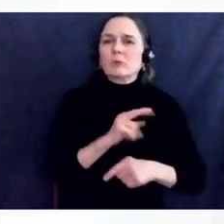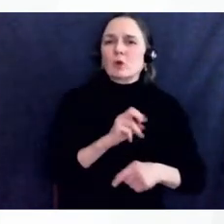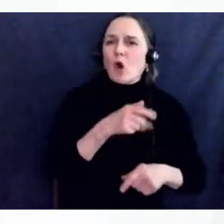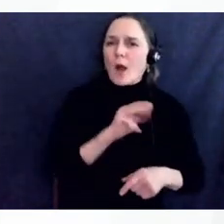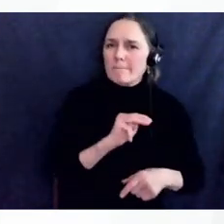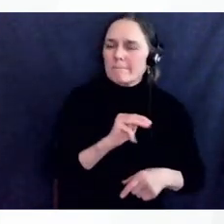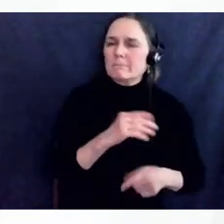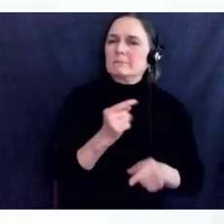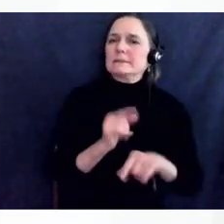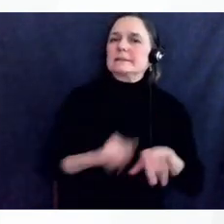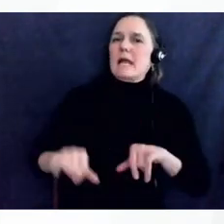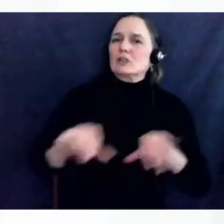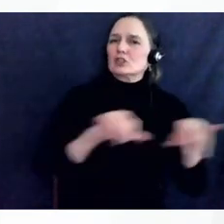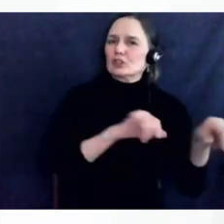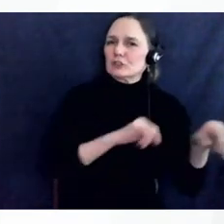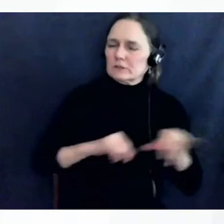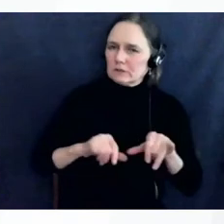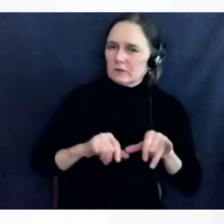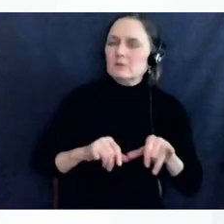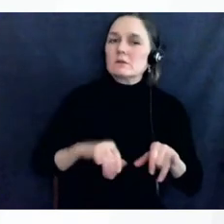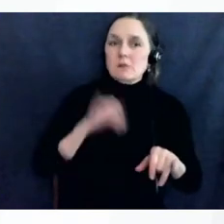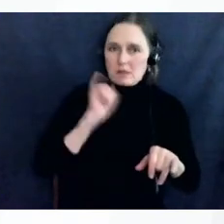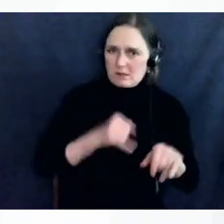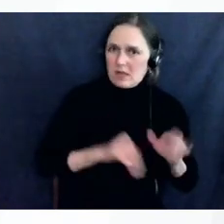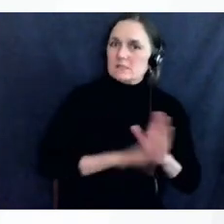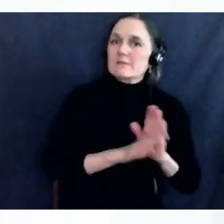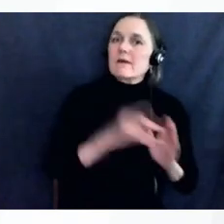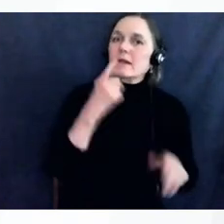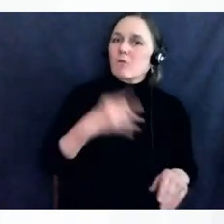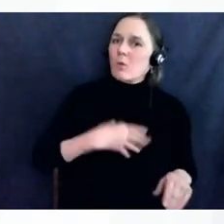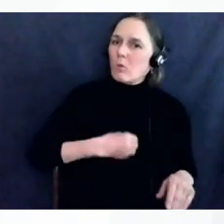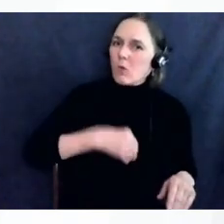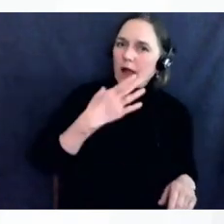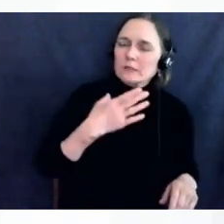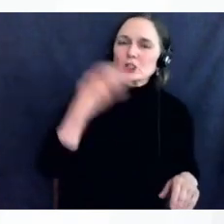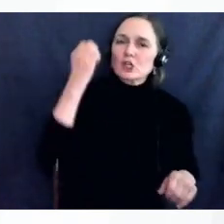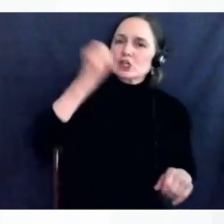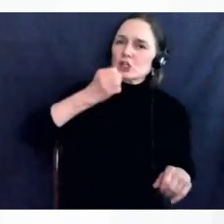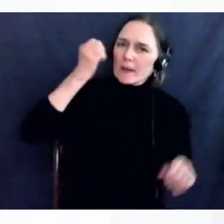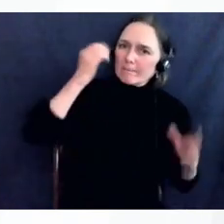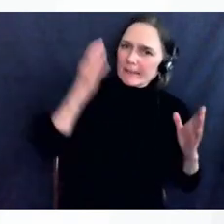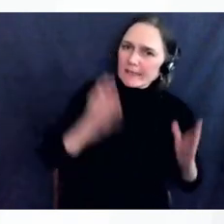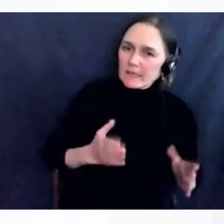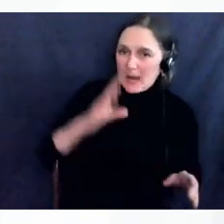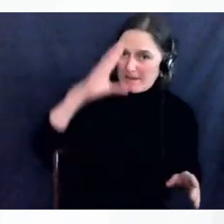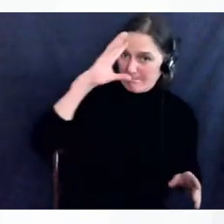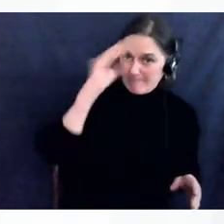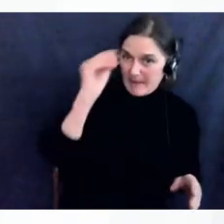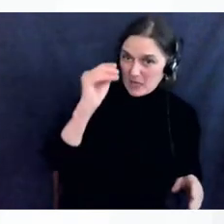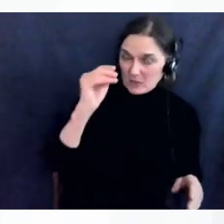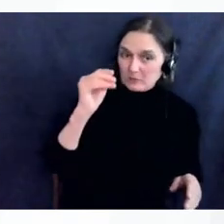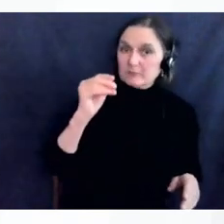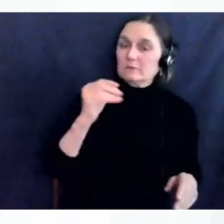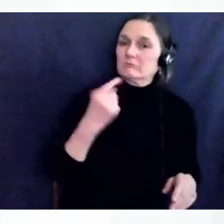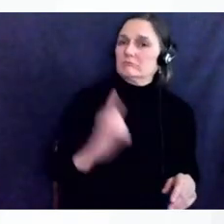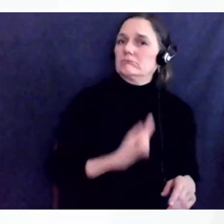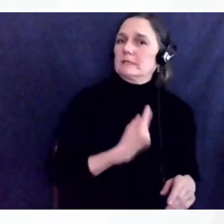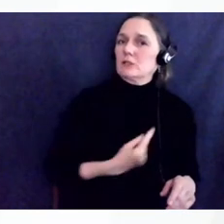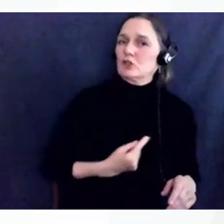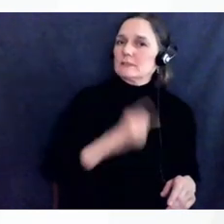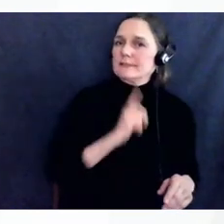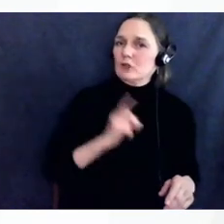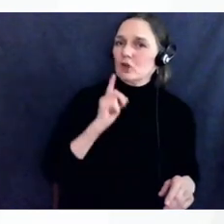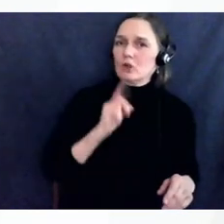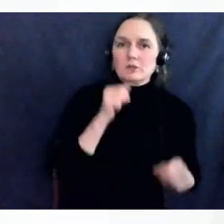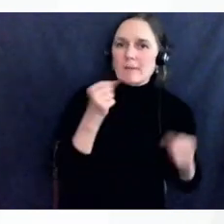monastic origins developed for white European males with few family responsibilities, and they bear a legacy of